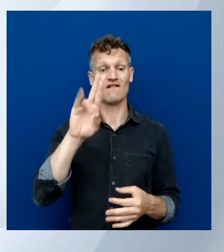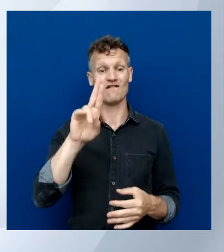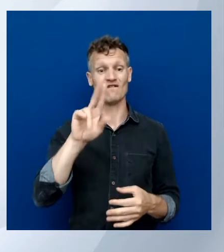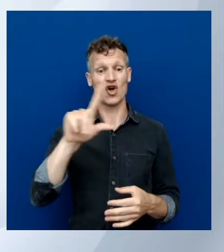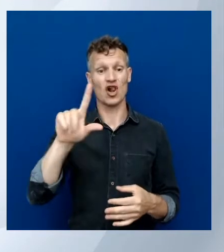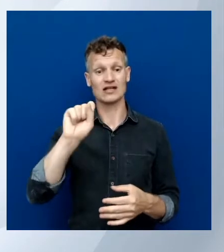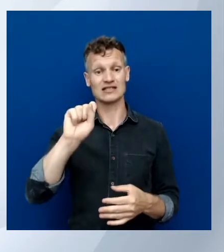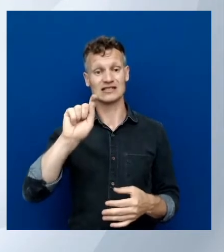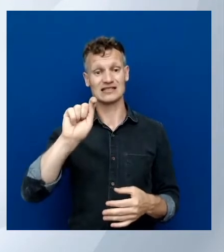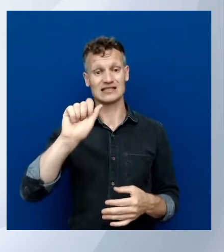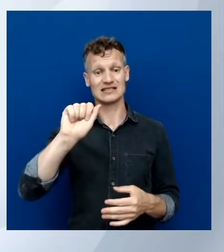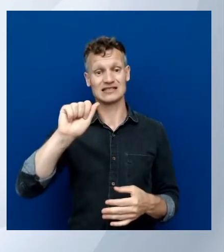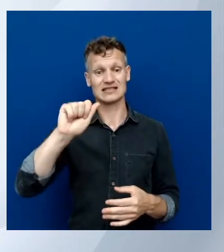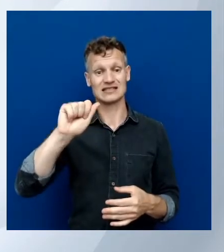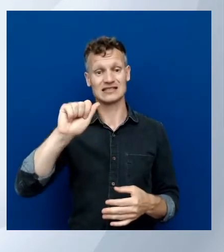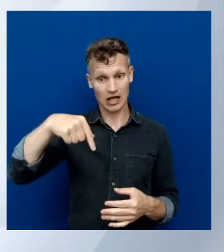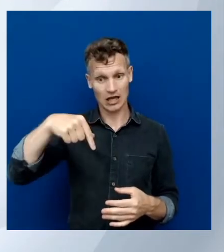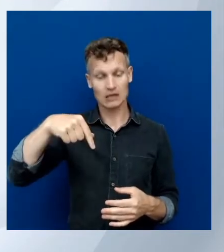well.